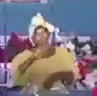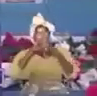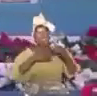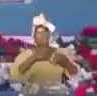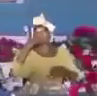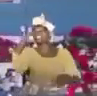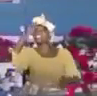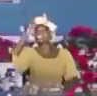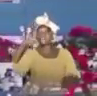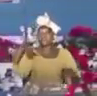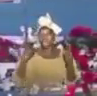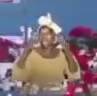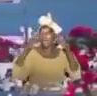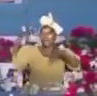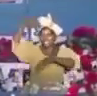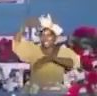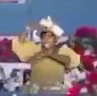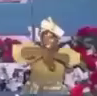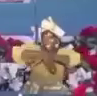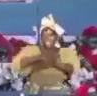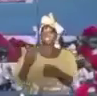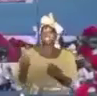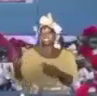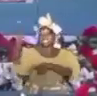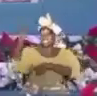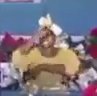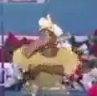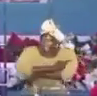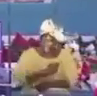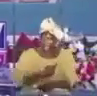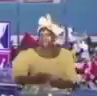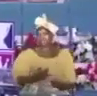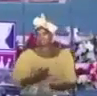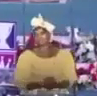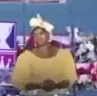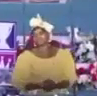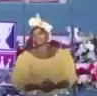the noisome pestilences, the destruction that wastes in noonday.